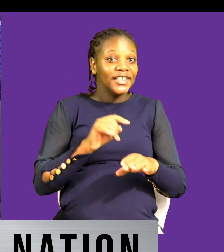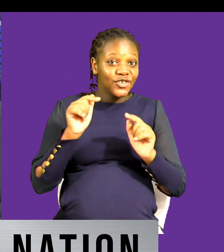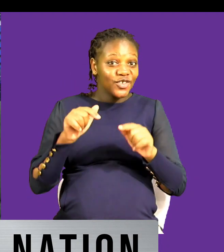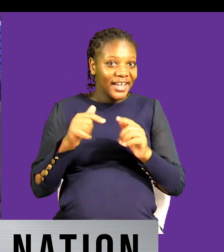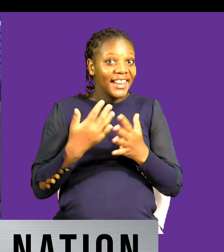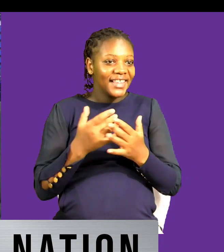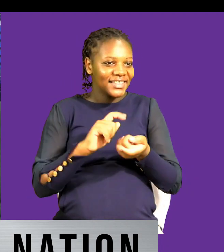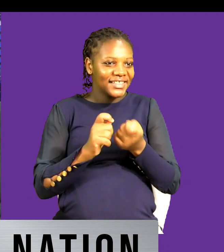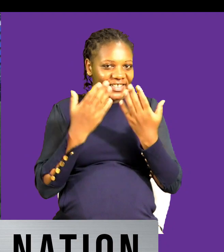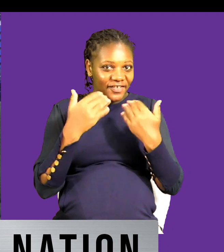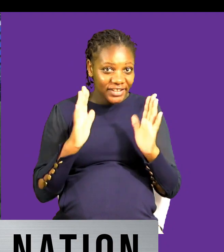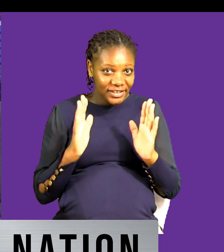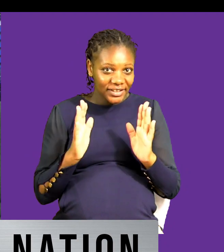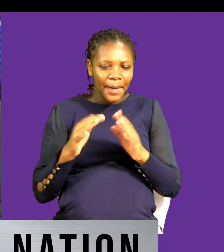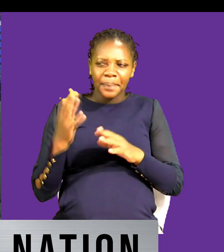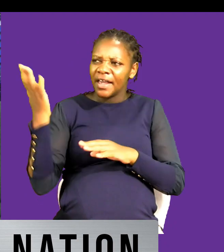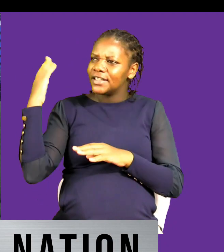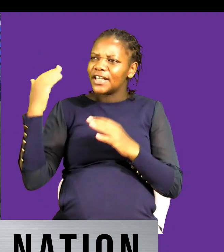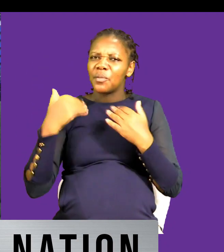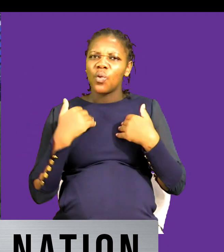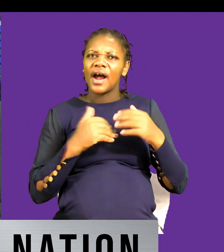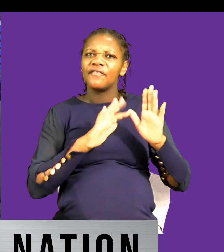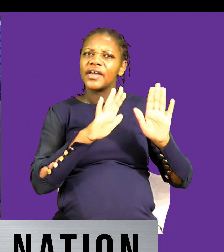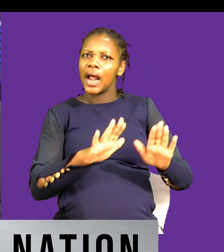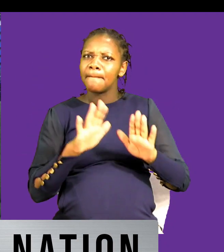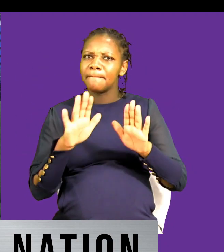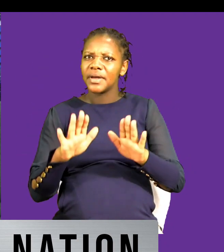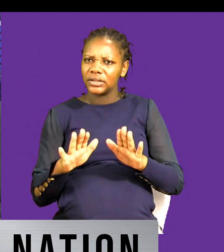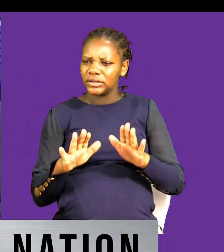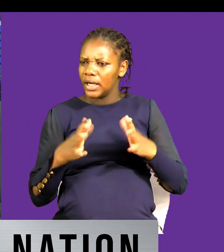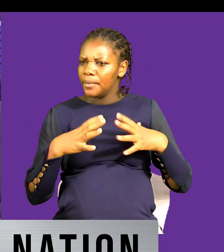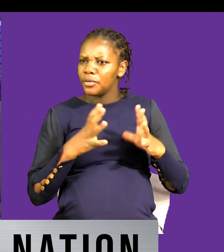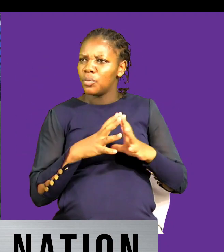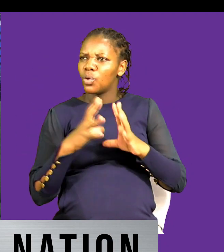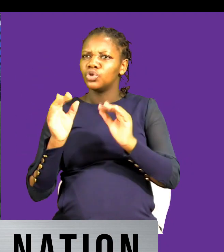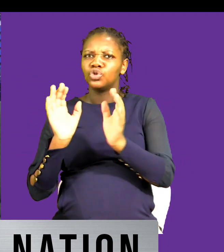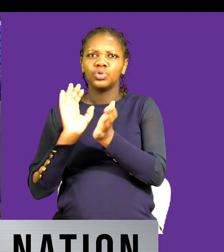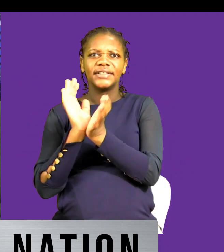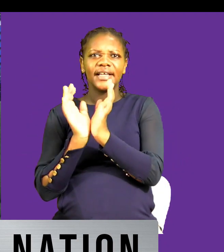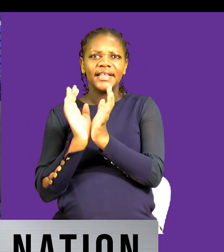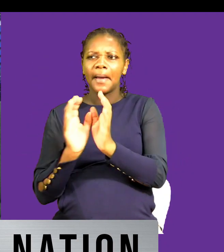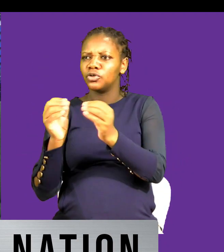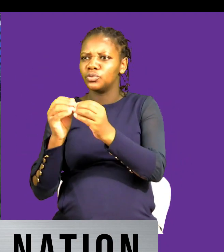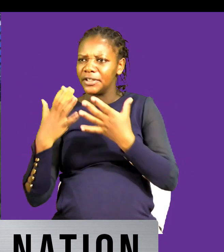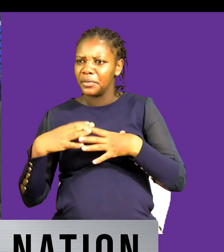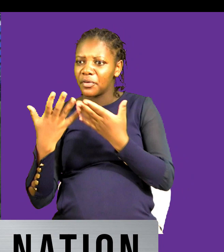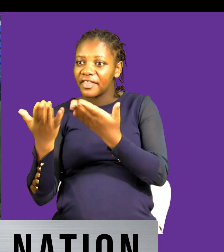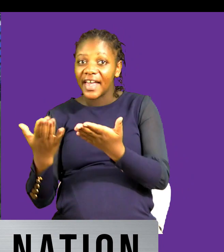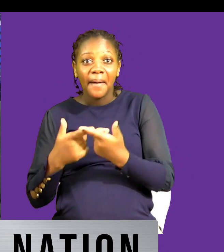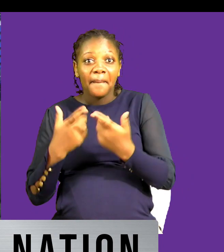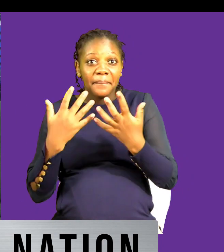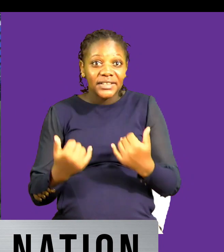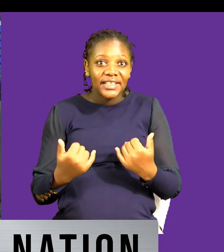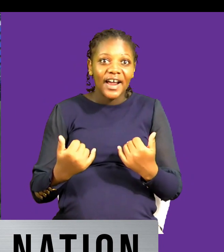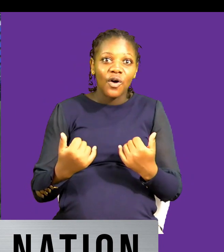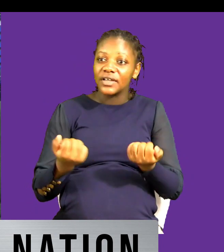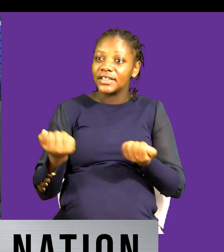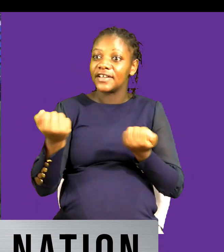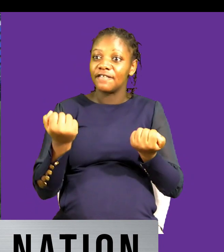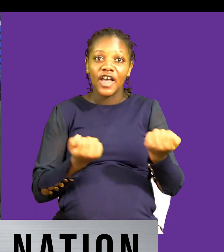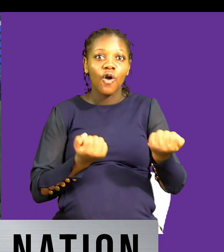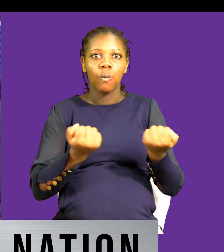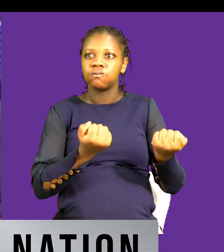changed. We used to have campaigns where they used to go to stadiums and what have you and meet people. Now it is like it is a vehicle moving around